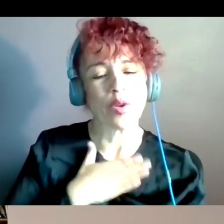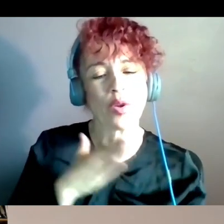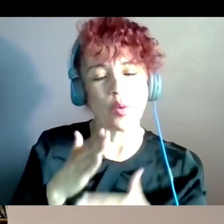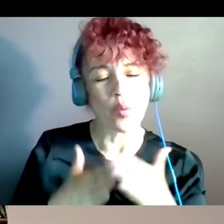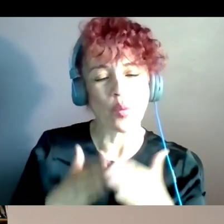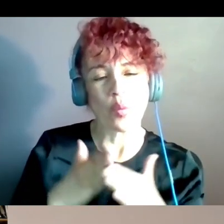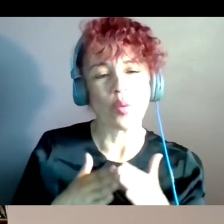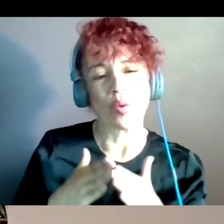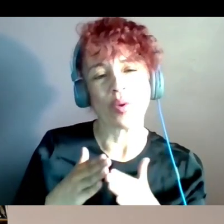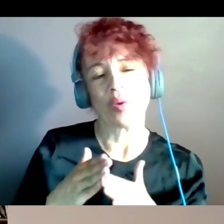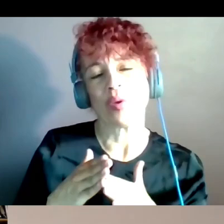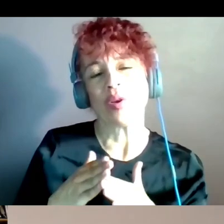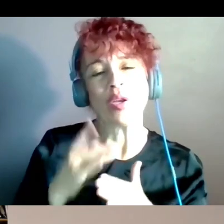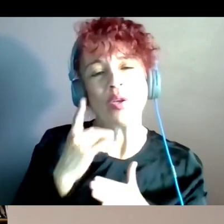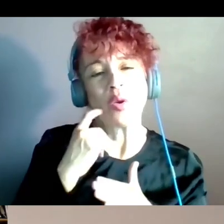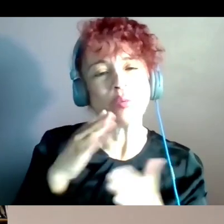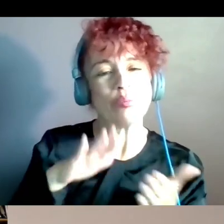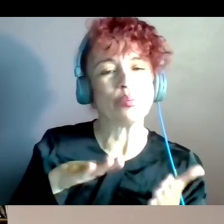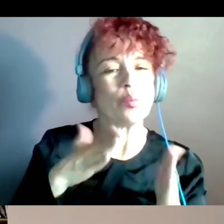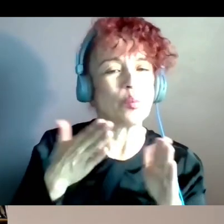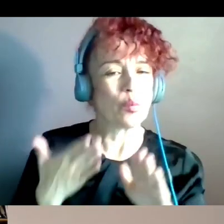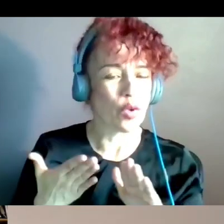mentor, Paul Ward, recently passed away.